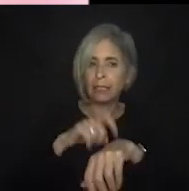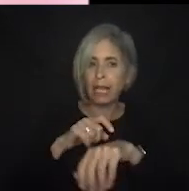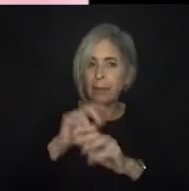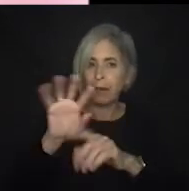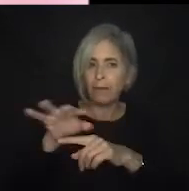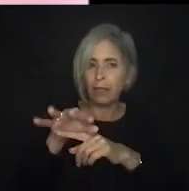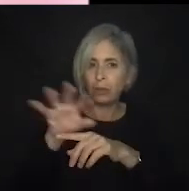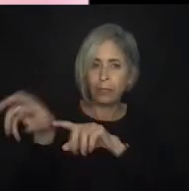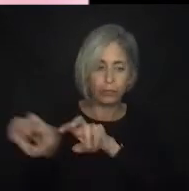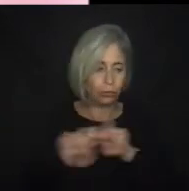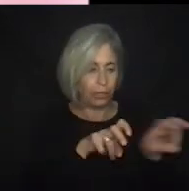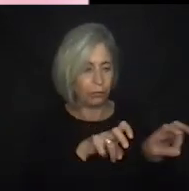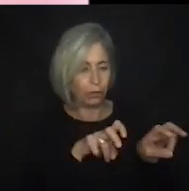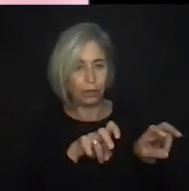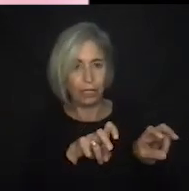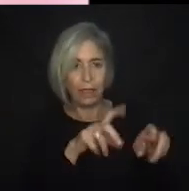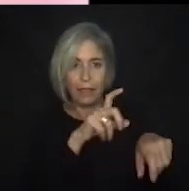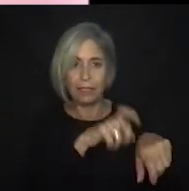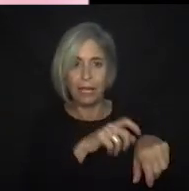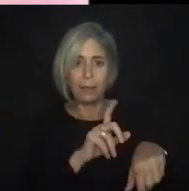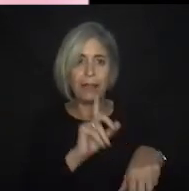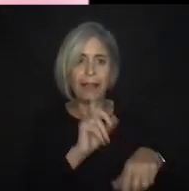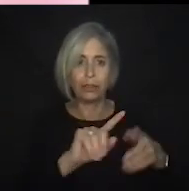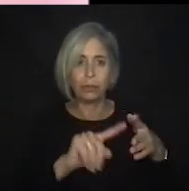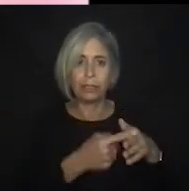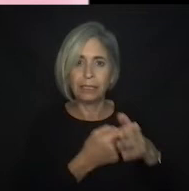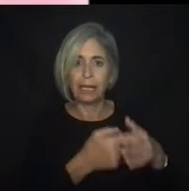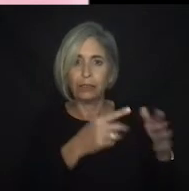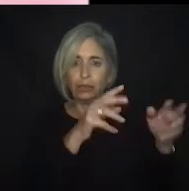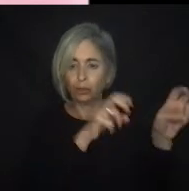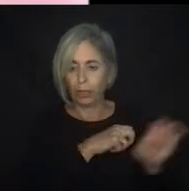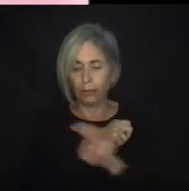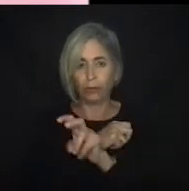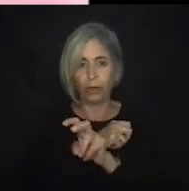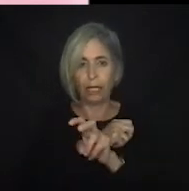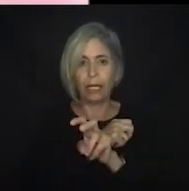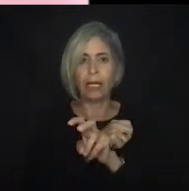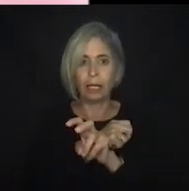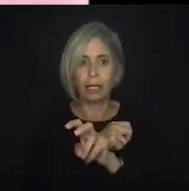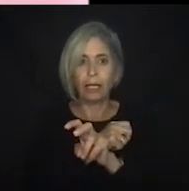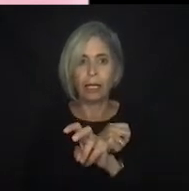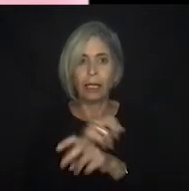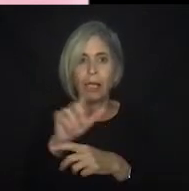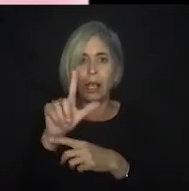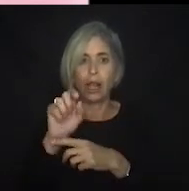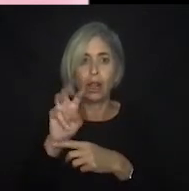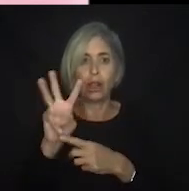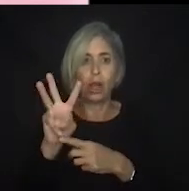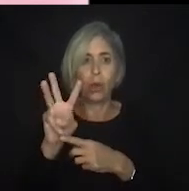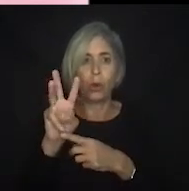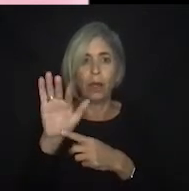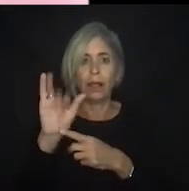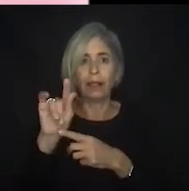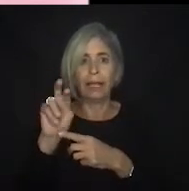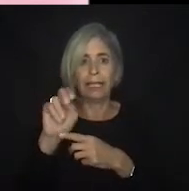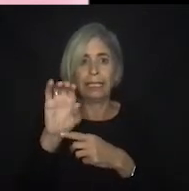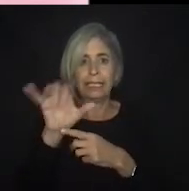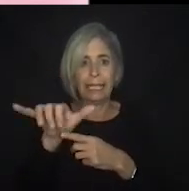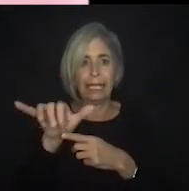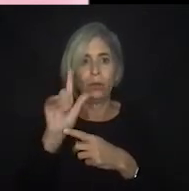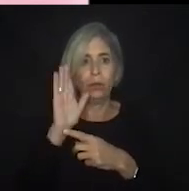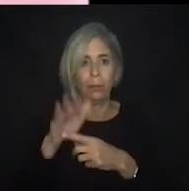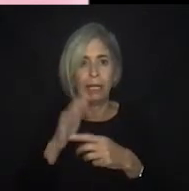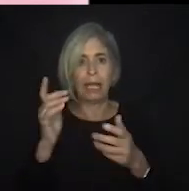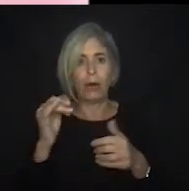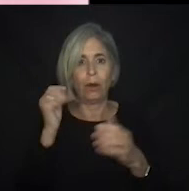stream transfer is requested and the time it actually starts transferring. Low latency is going to be our ideal here. The less delay there